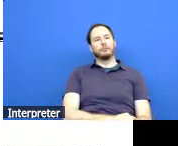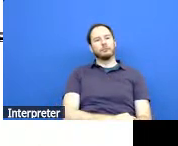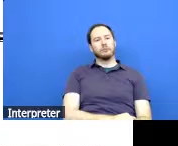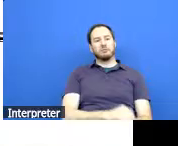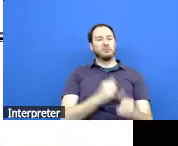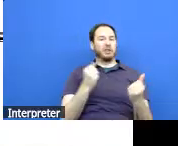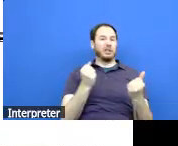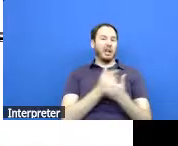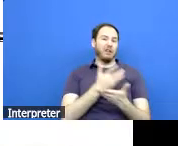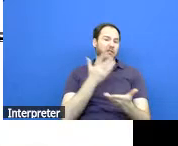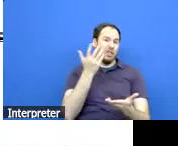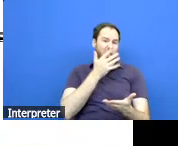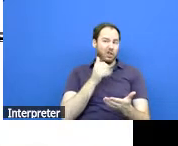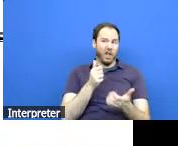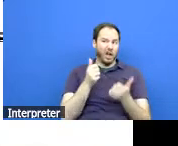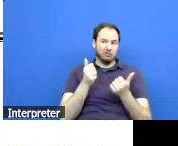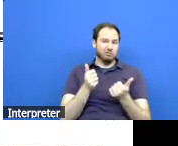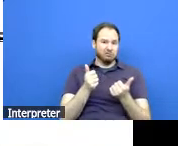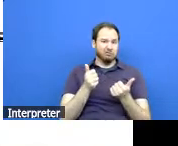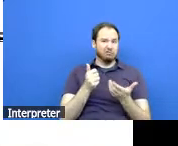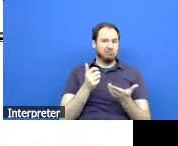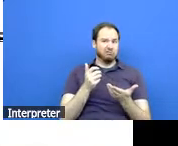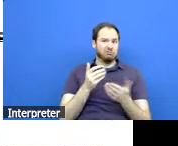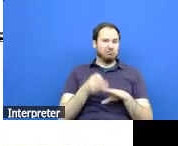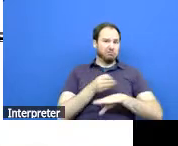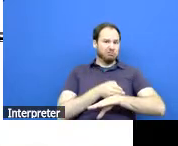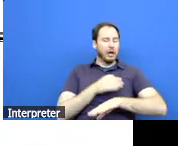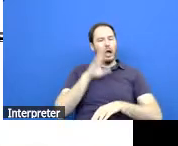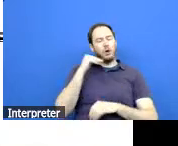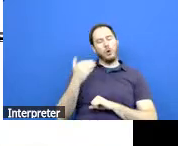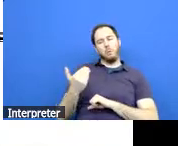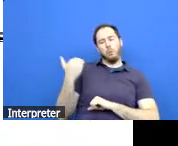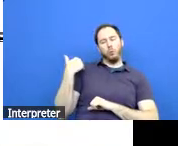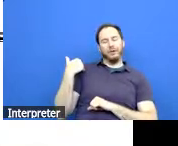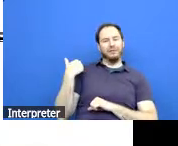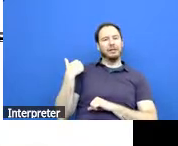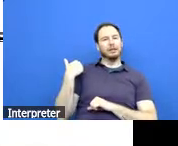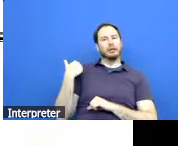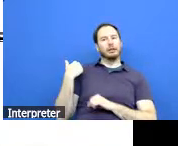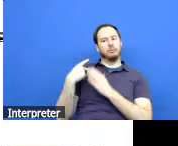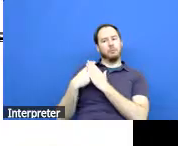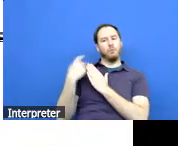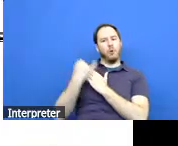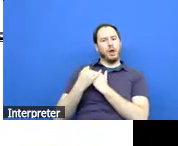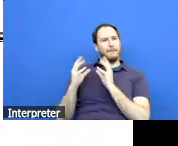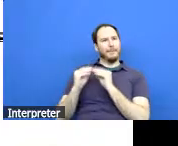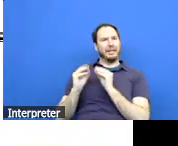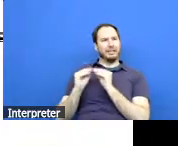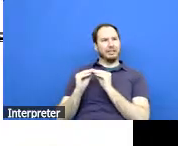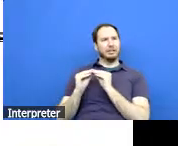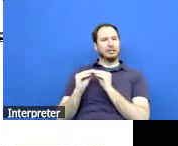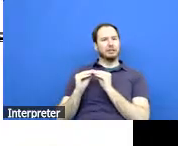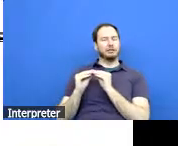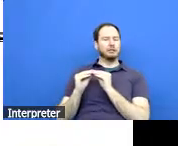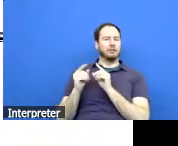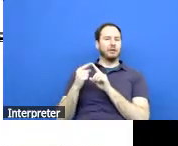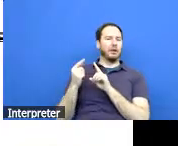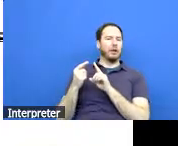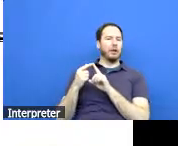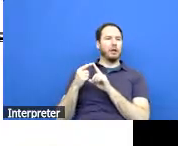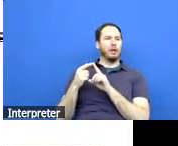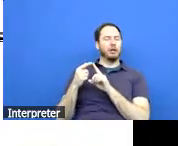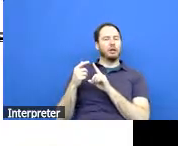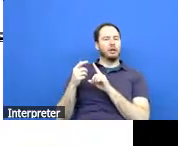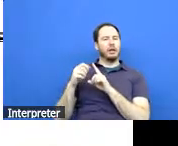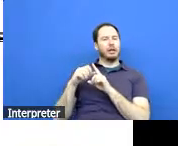Everything is looking like it's shaping up pretty good. I know at a previous project meeting about a former rendition